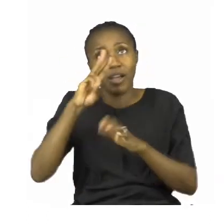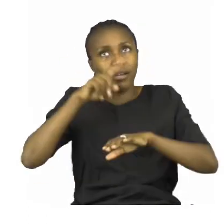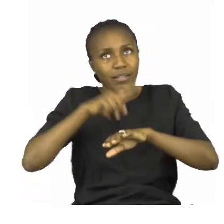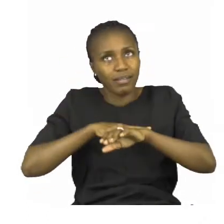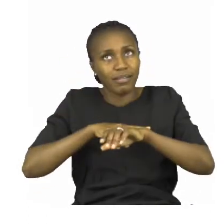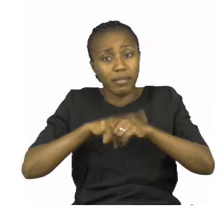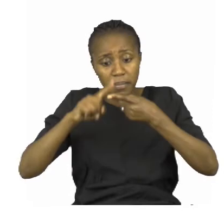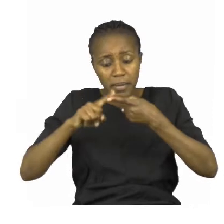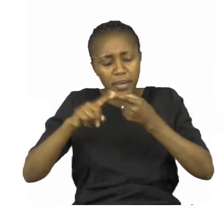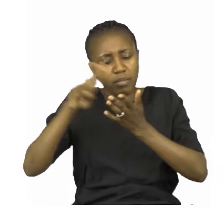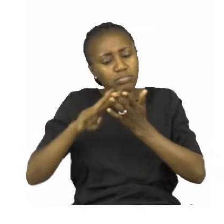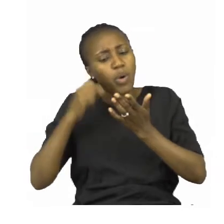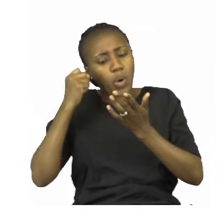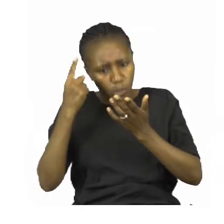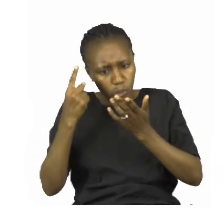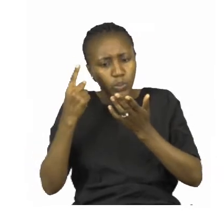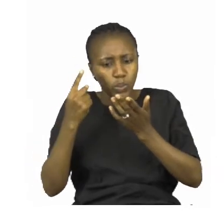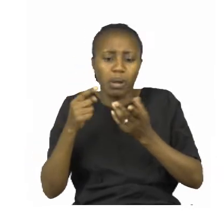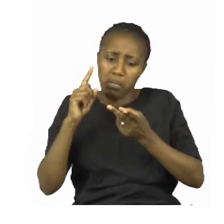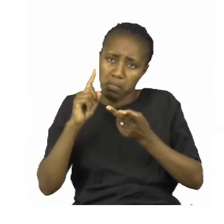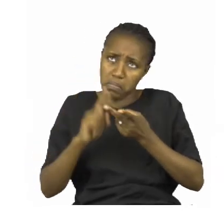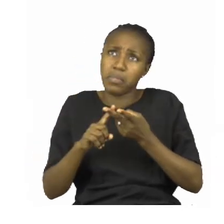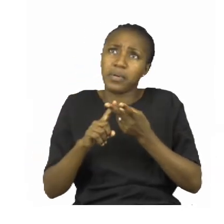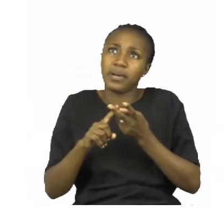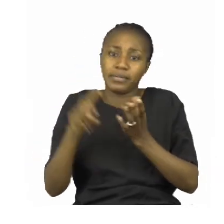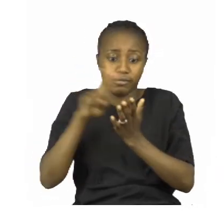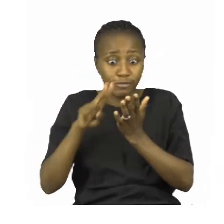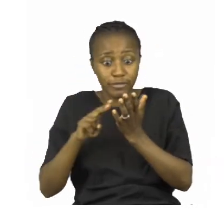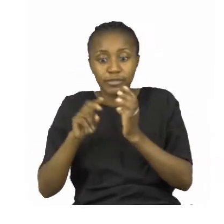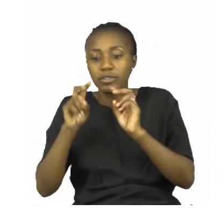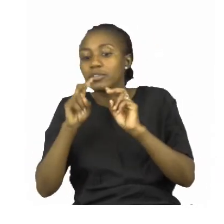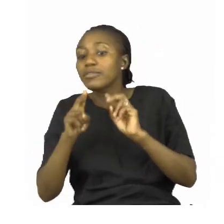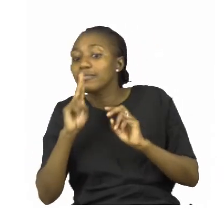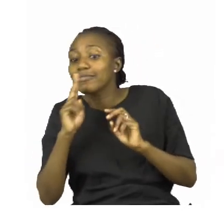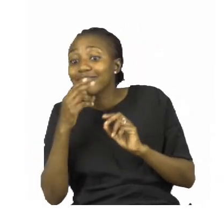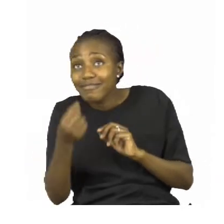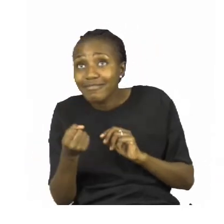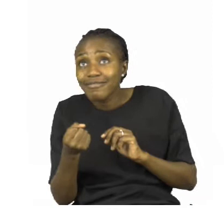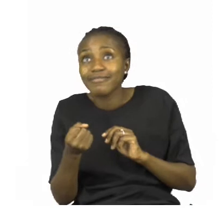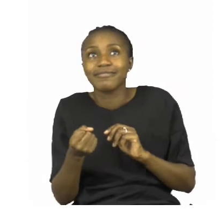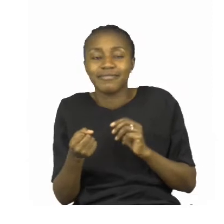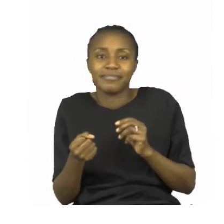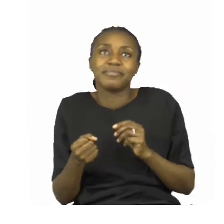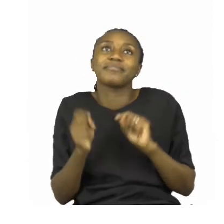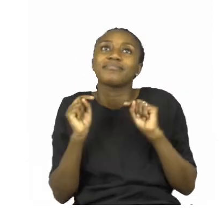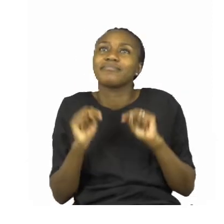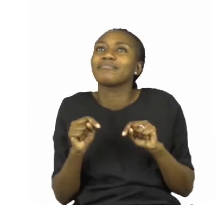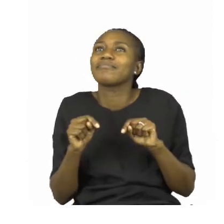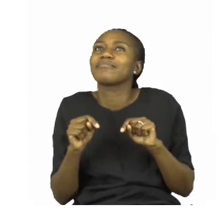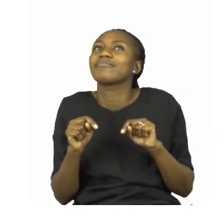is to understand what is happening, and then the second time is to answer the questions. Today, we're going to be